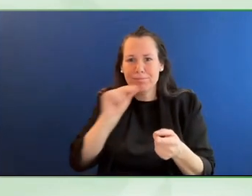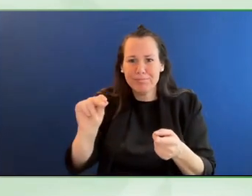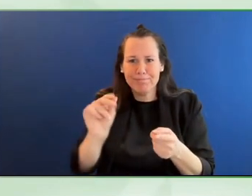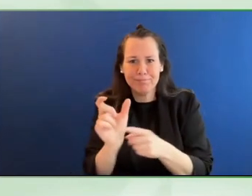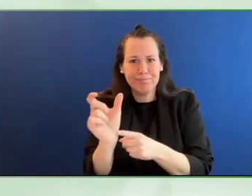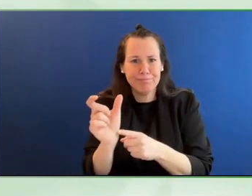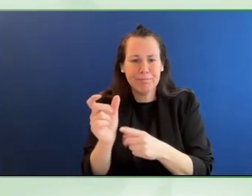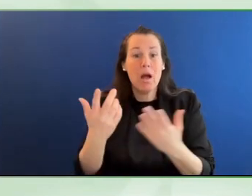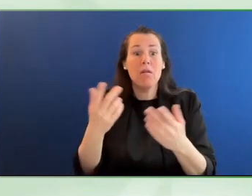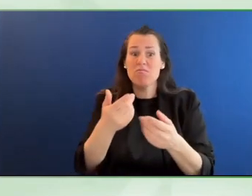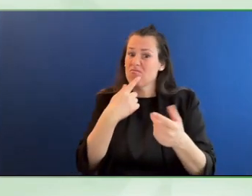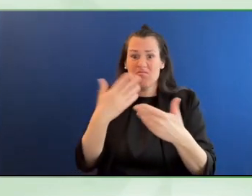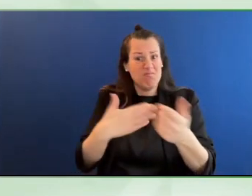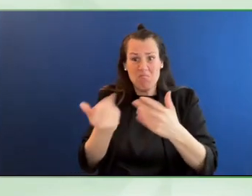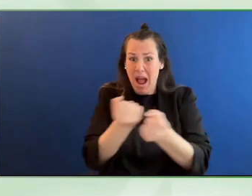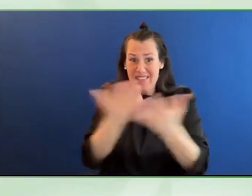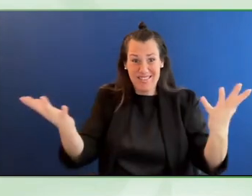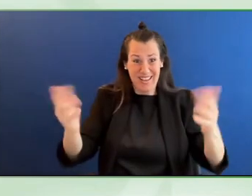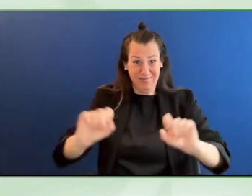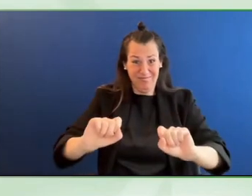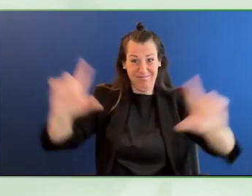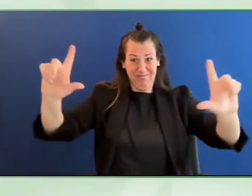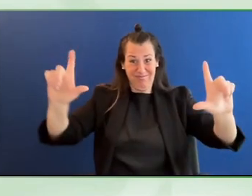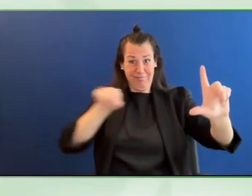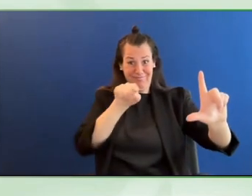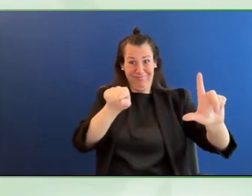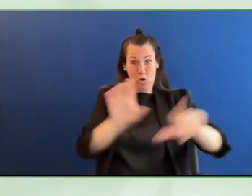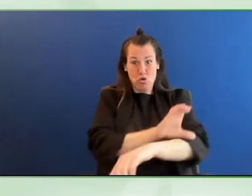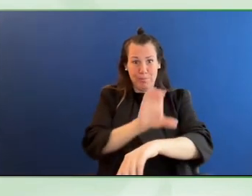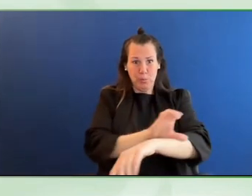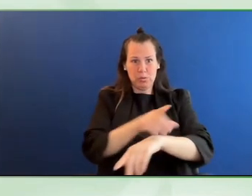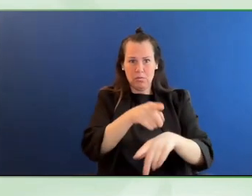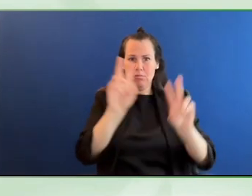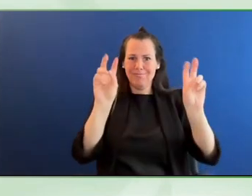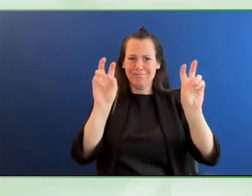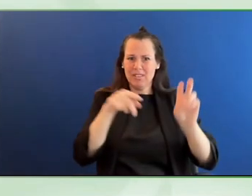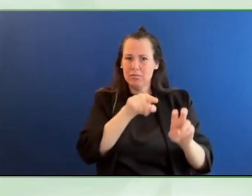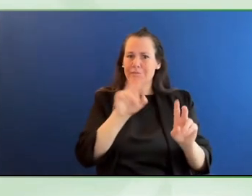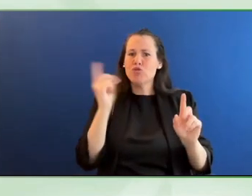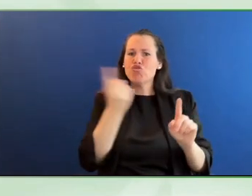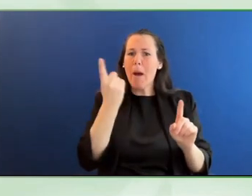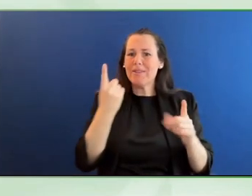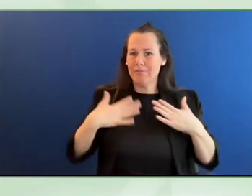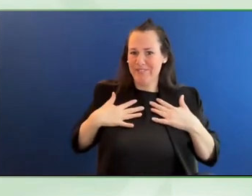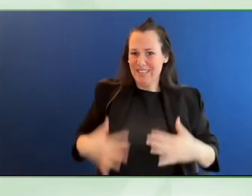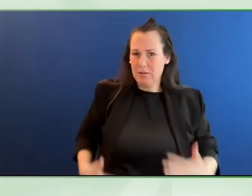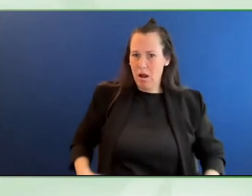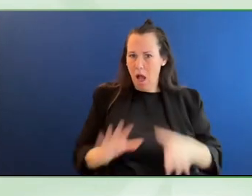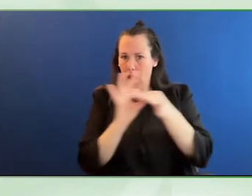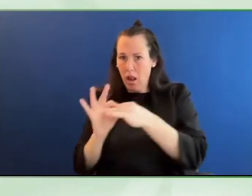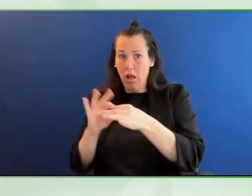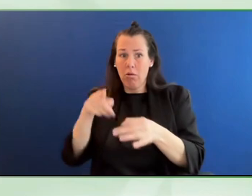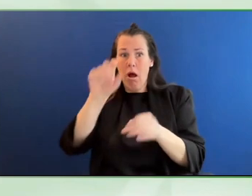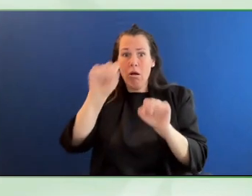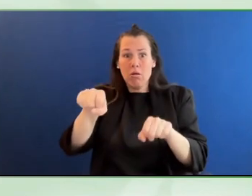The way it works is you sit down at a computer, and it can be a computer at school or at a clinician or a teacher. Someone sets up a computer the